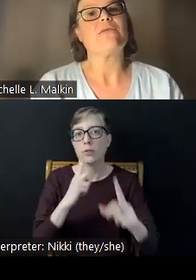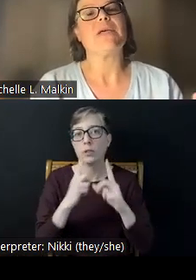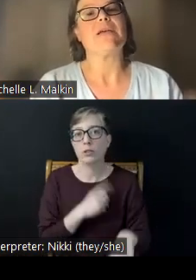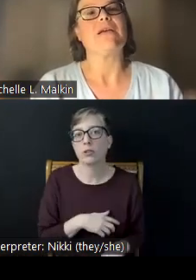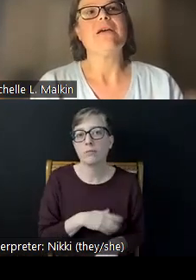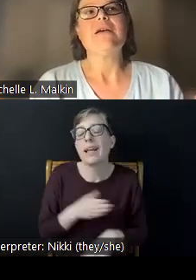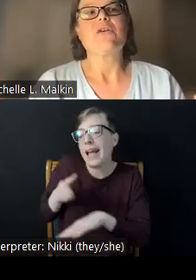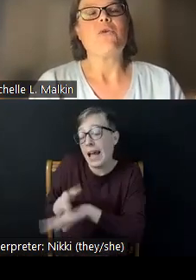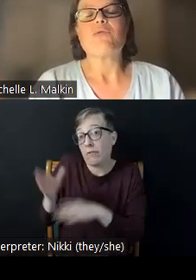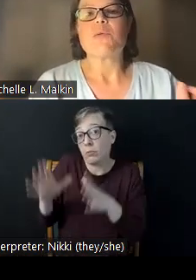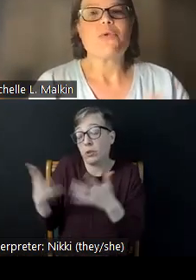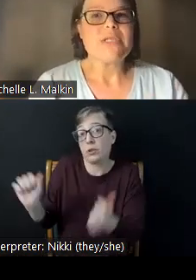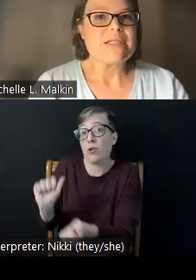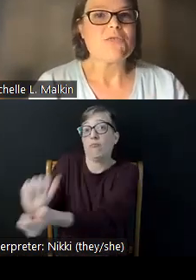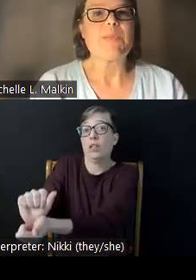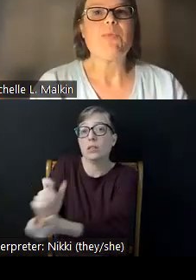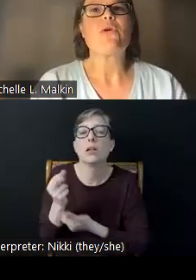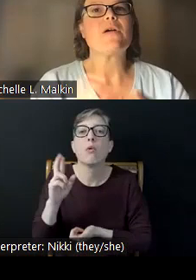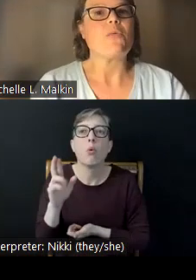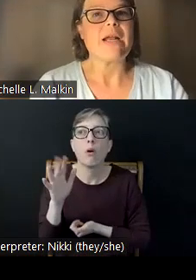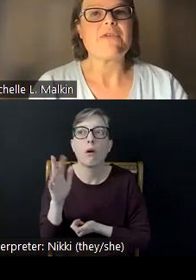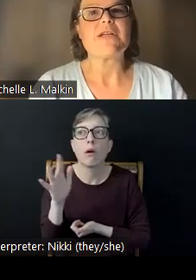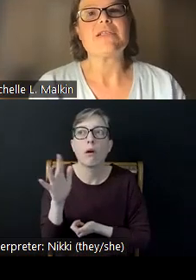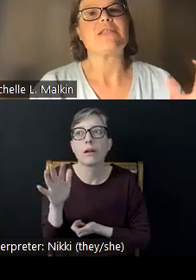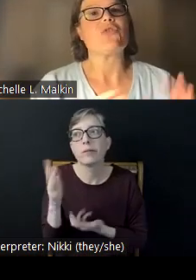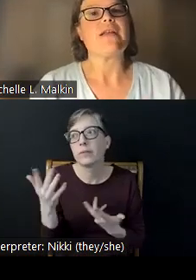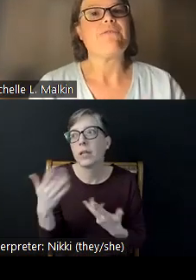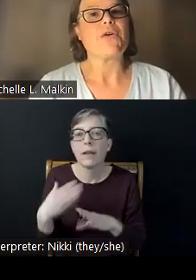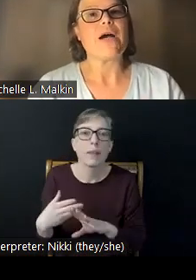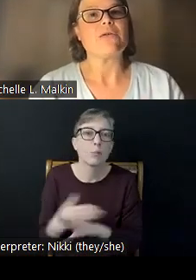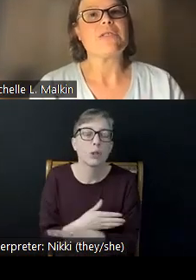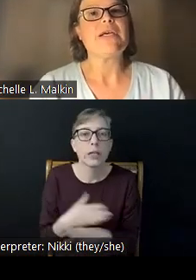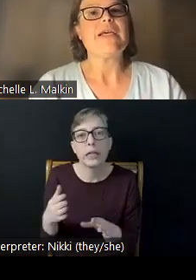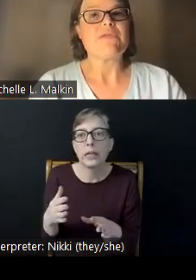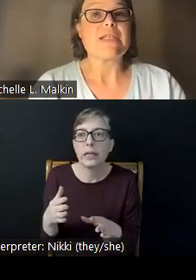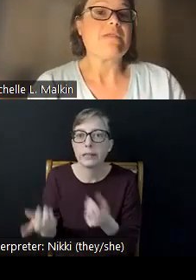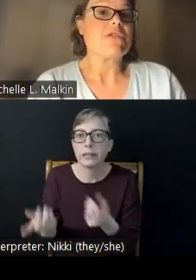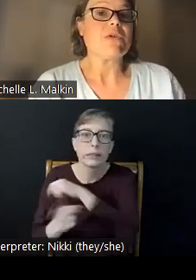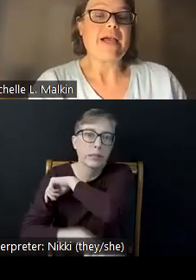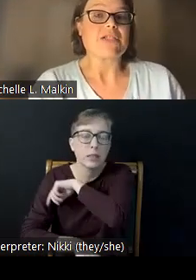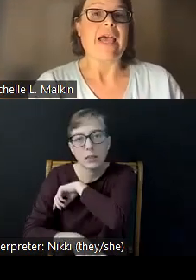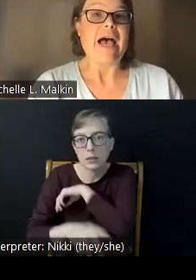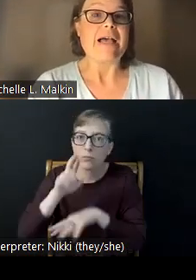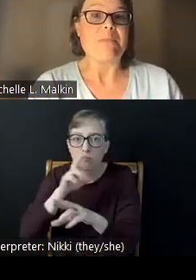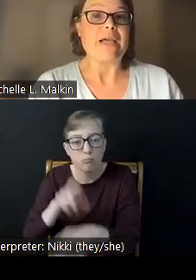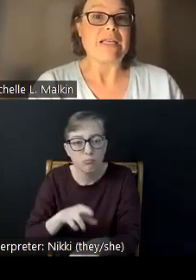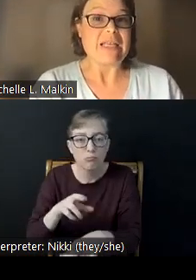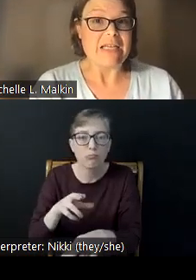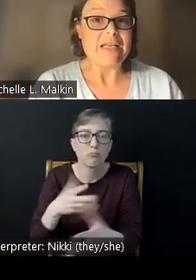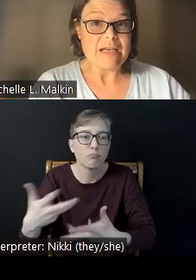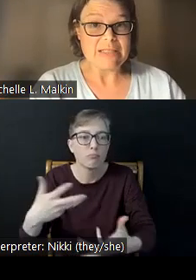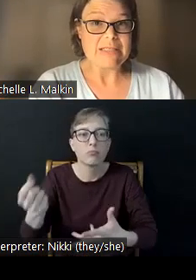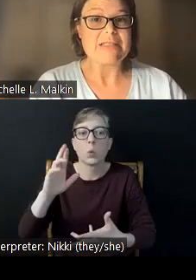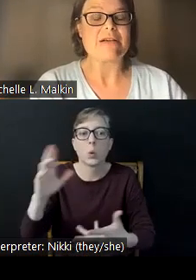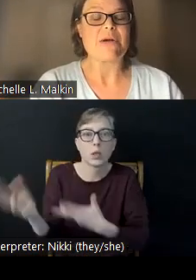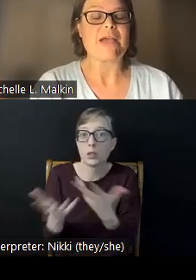and or going through their pre-sentence report or whatever it is, to try to figure out if this individual actually might